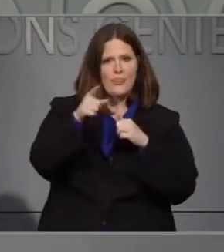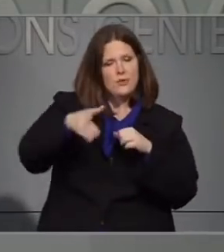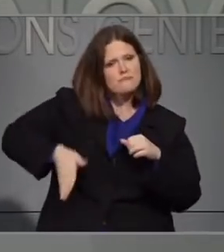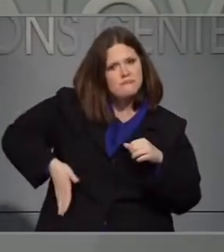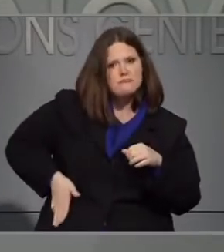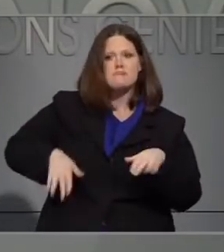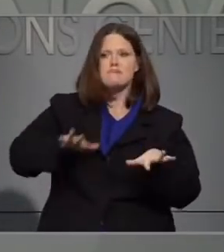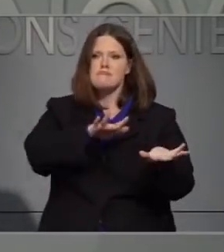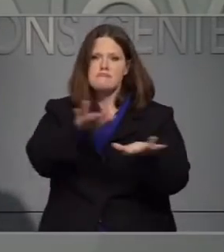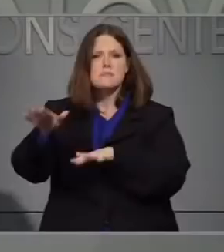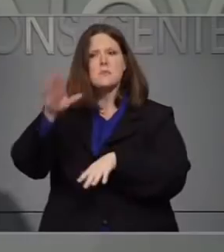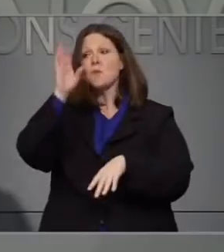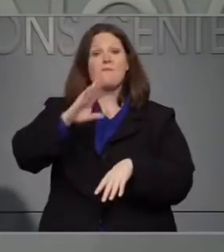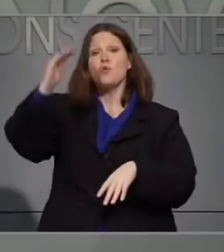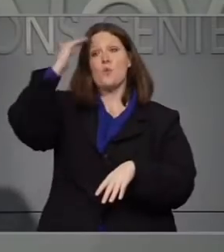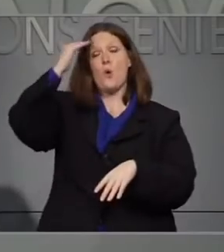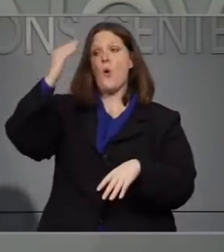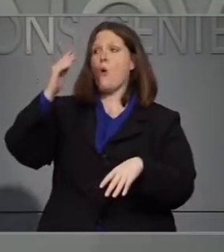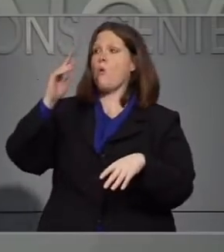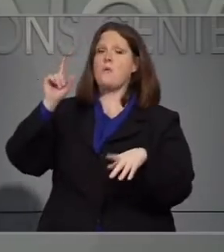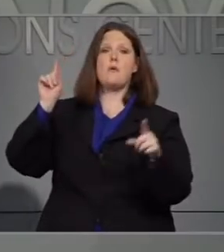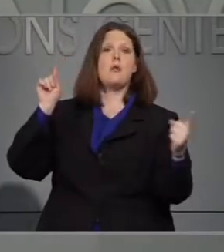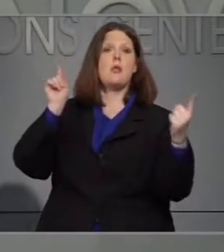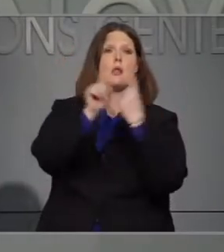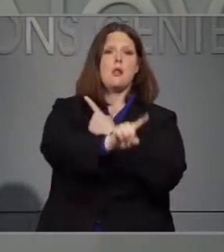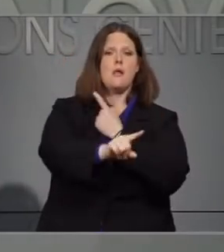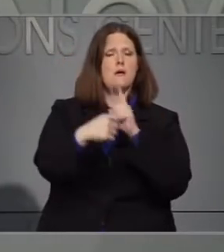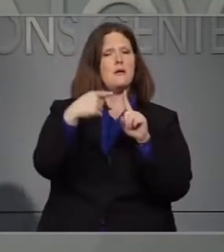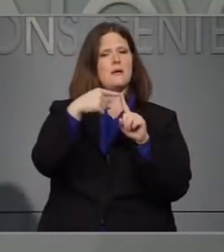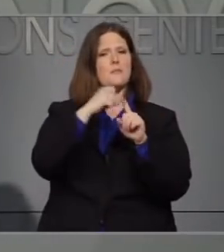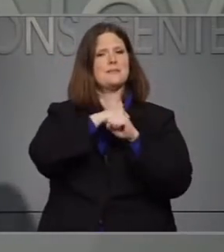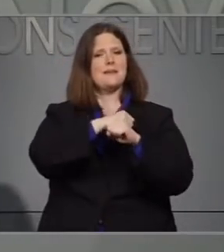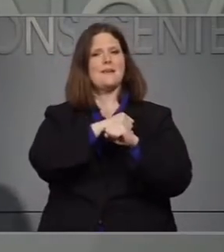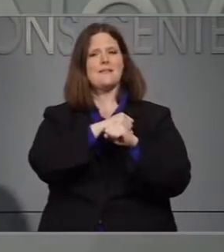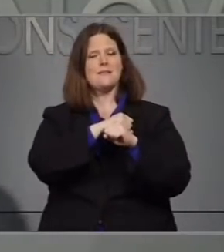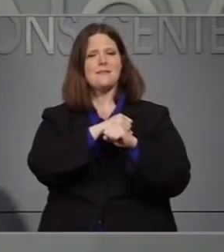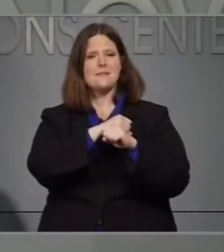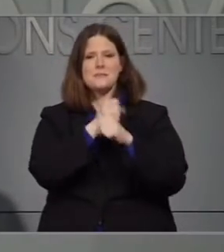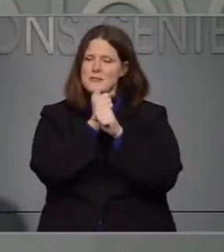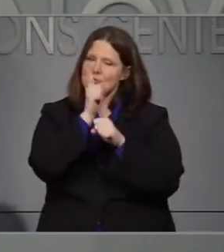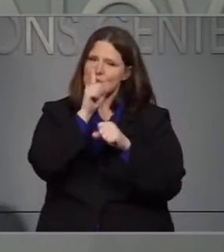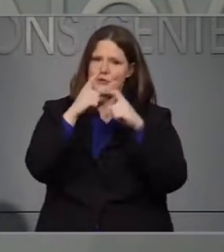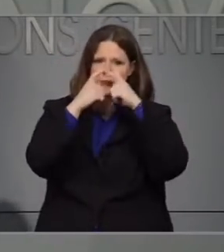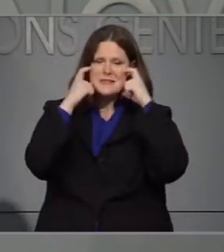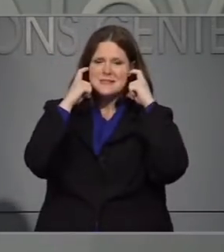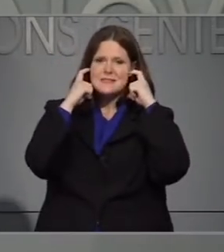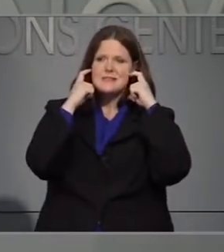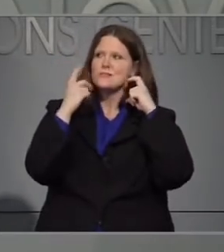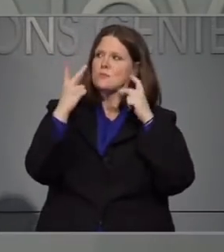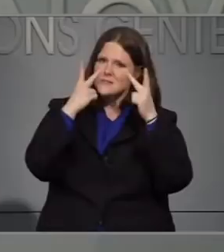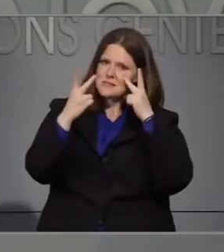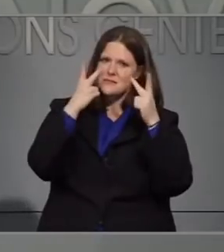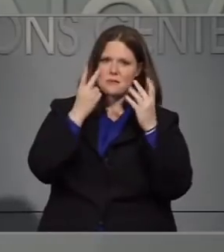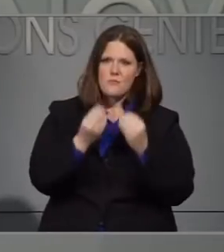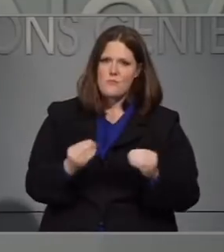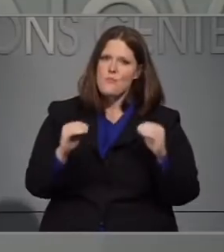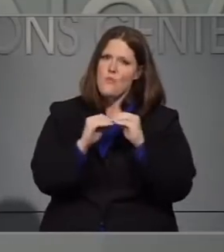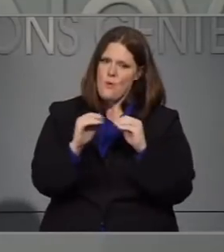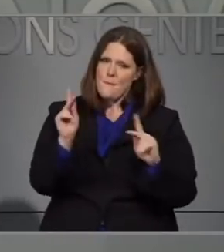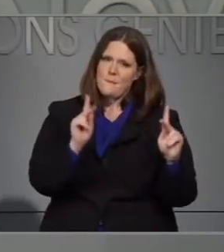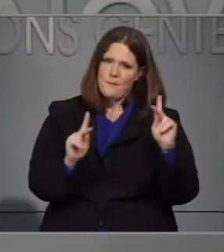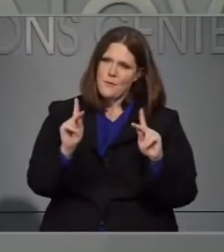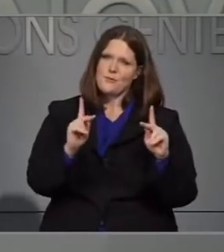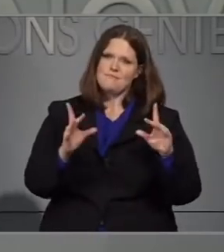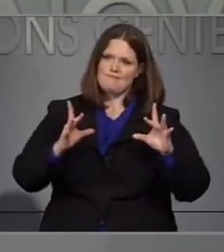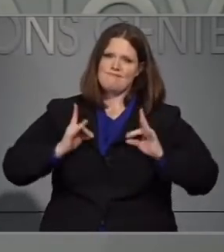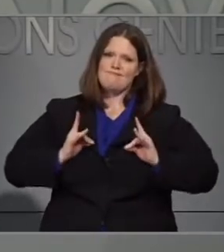never know when you might be around folks that you need to make sure that you're wearing this face covering. We're seeing more and more people that have